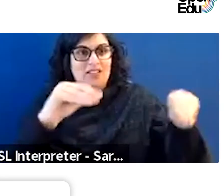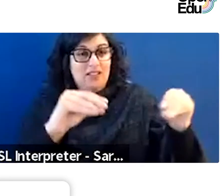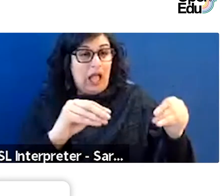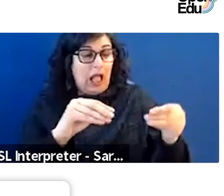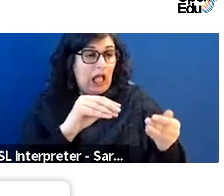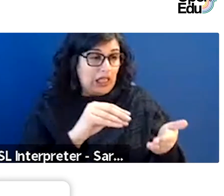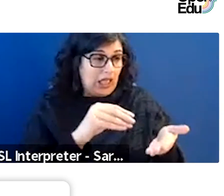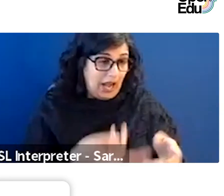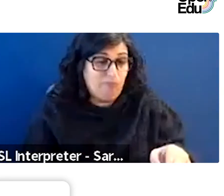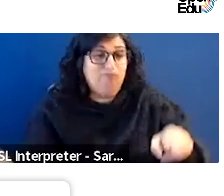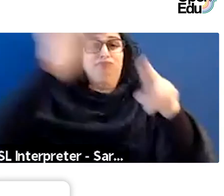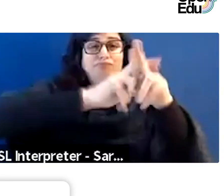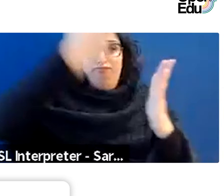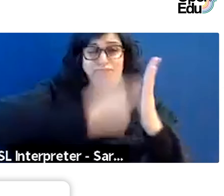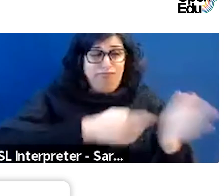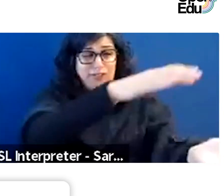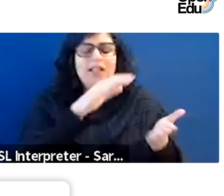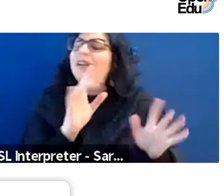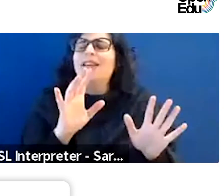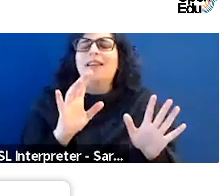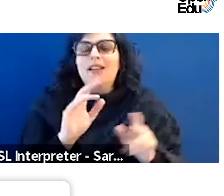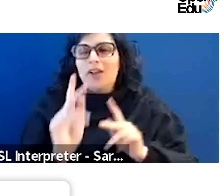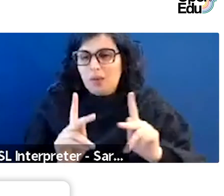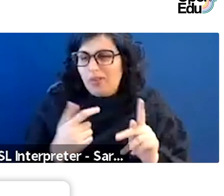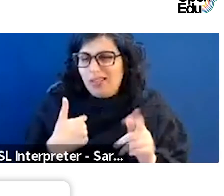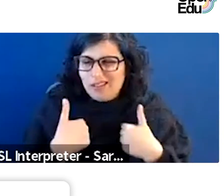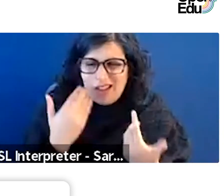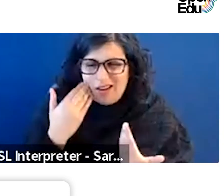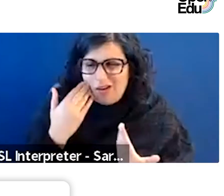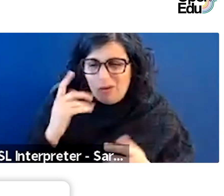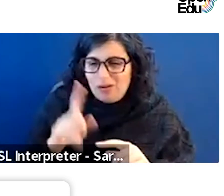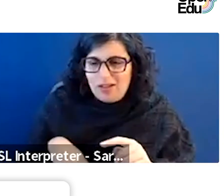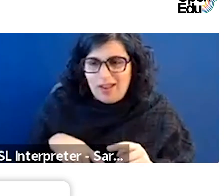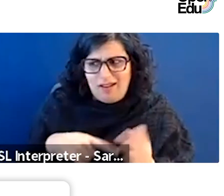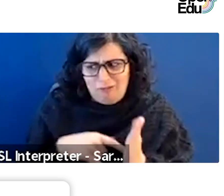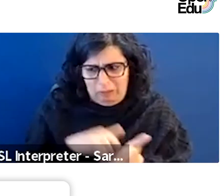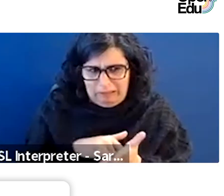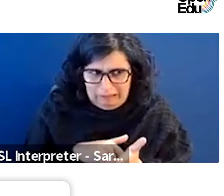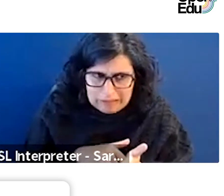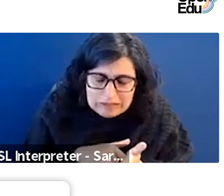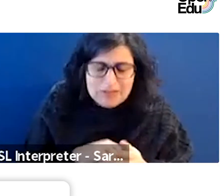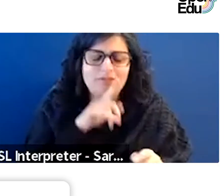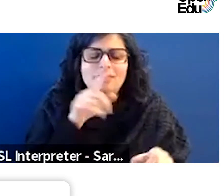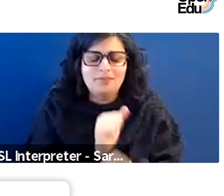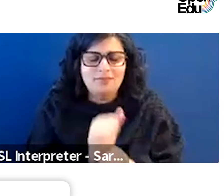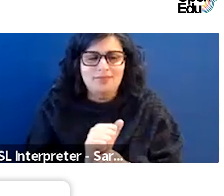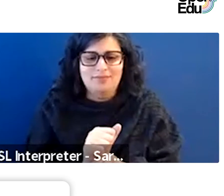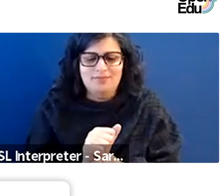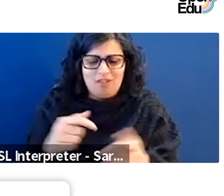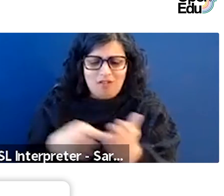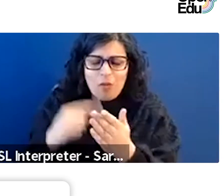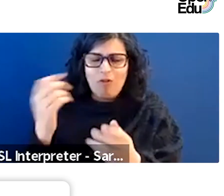amounts of money, so that people like me and that I know can't, they can't afford them. They can actually be a bit more like, they're more